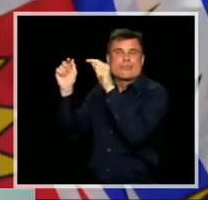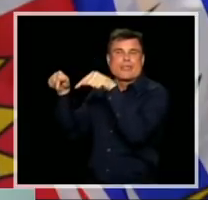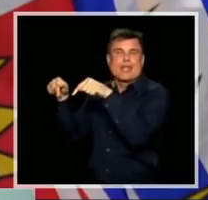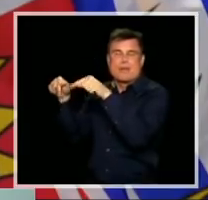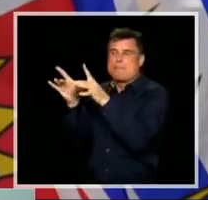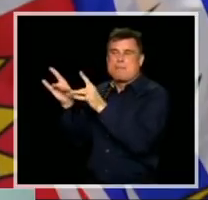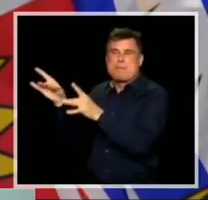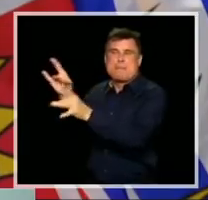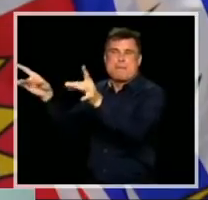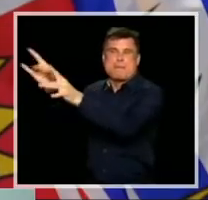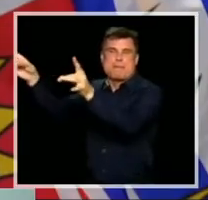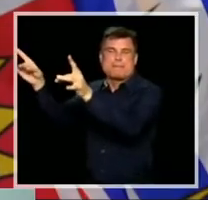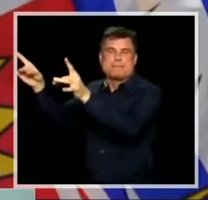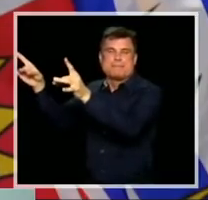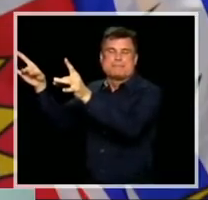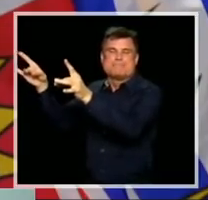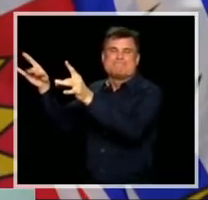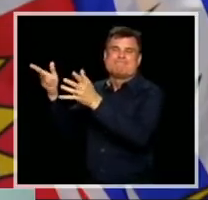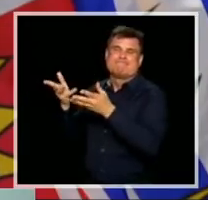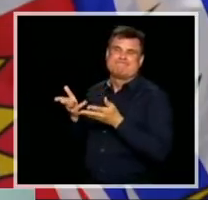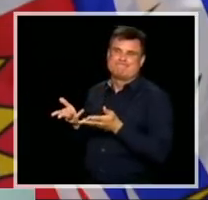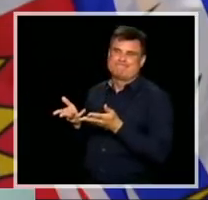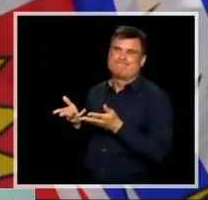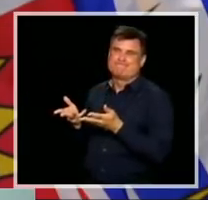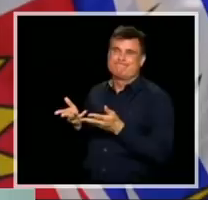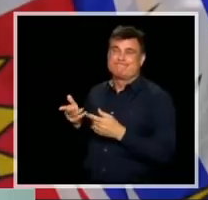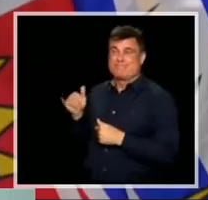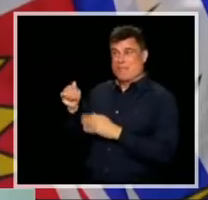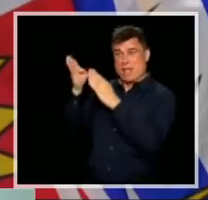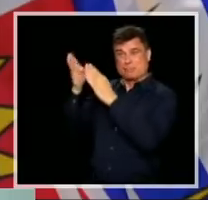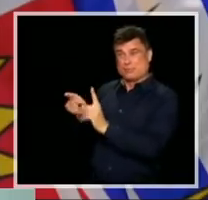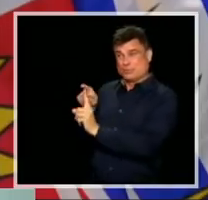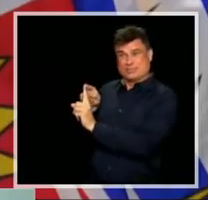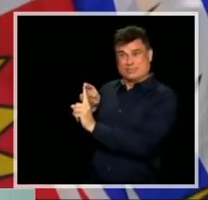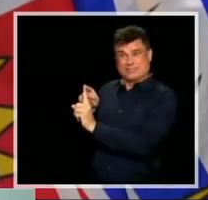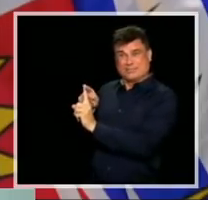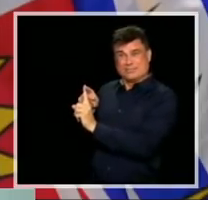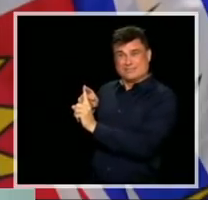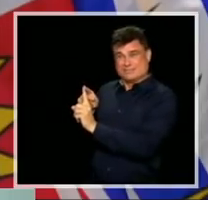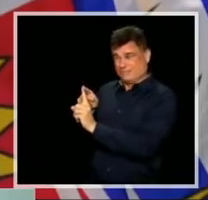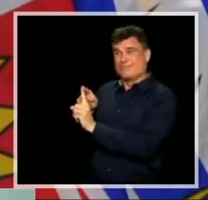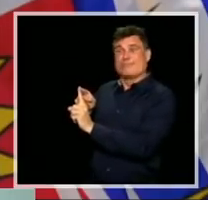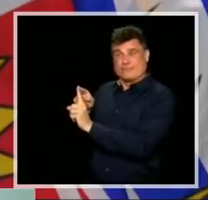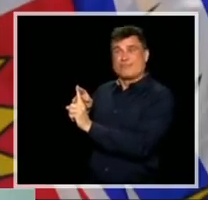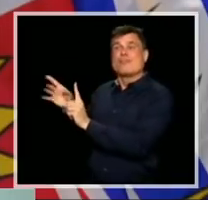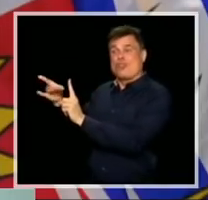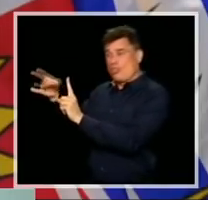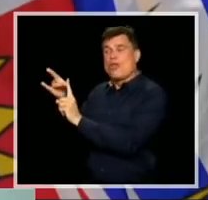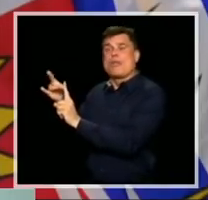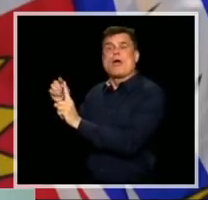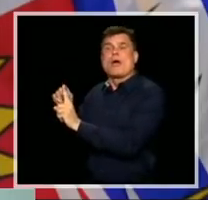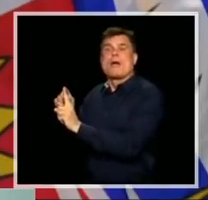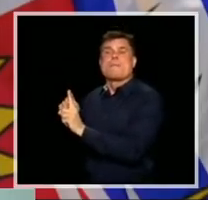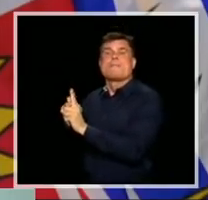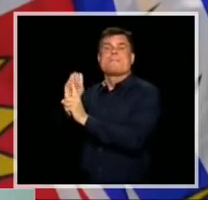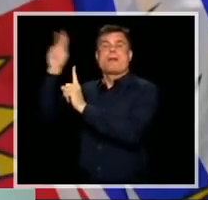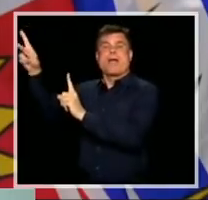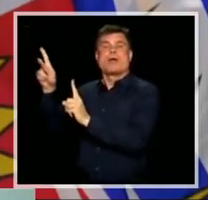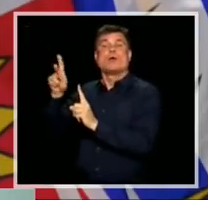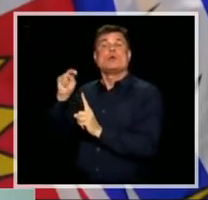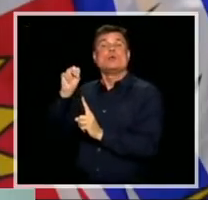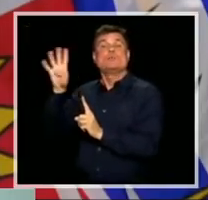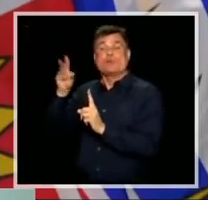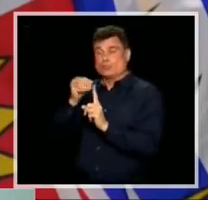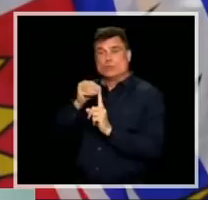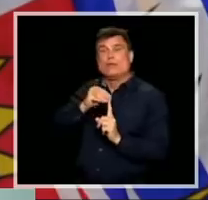we have made. So to keep COVID-19 at bay, I'm asking you again to stay slow and keep